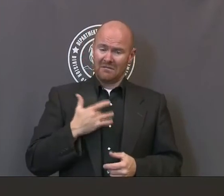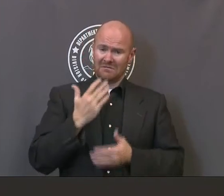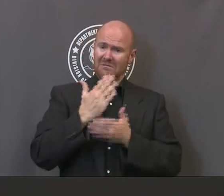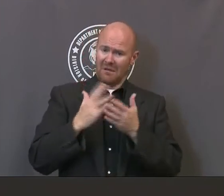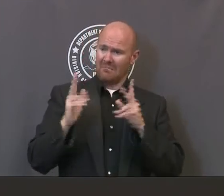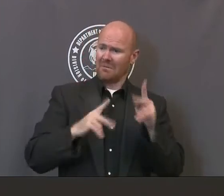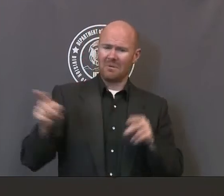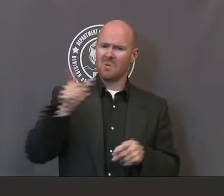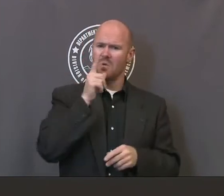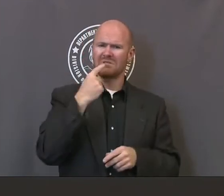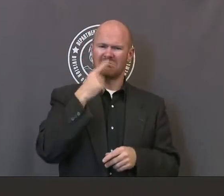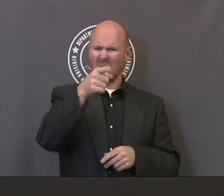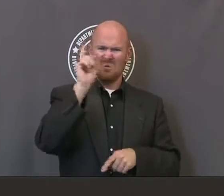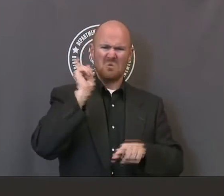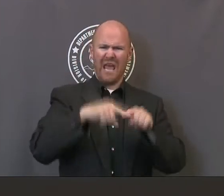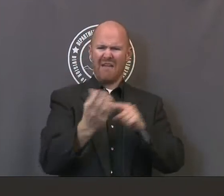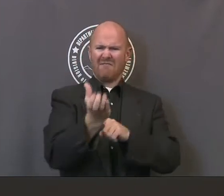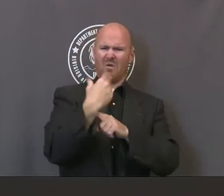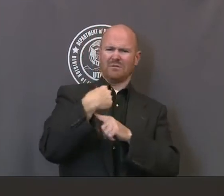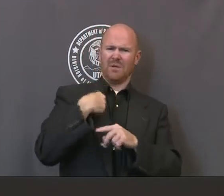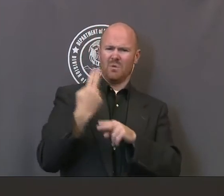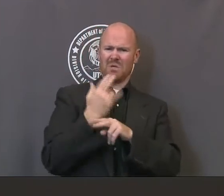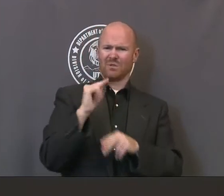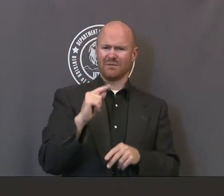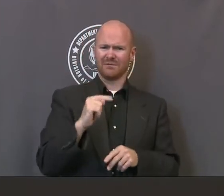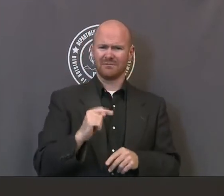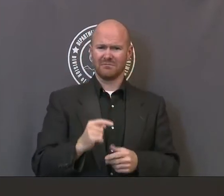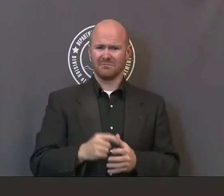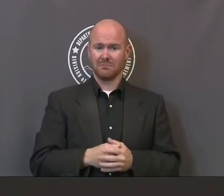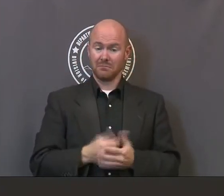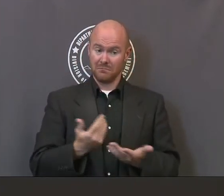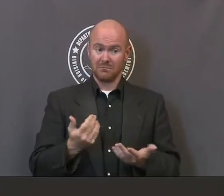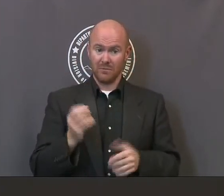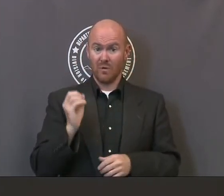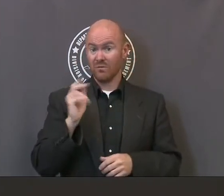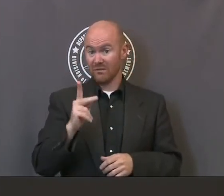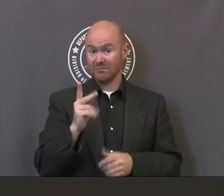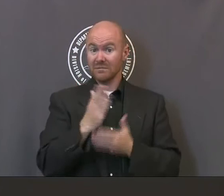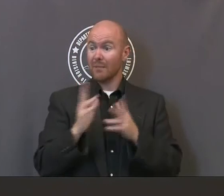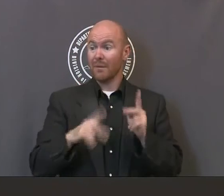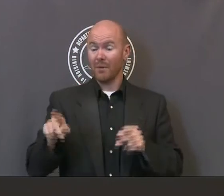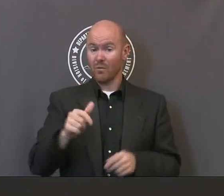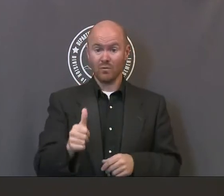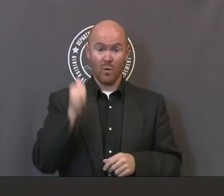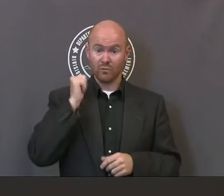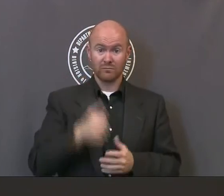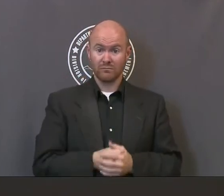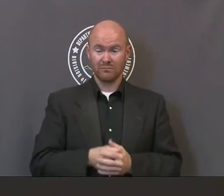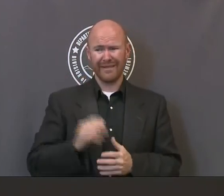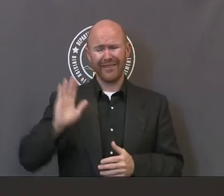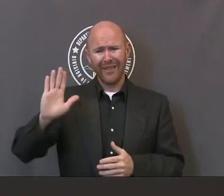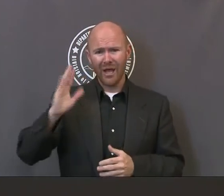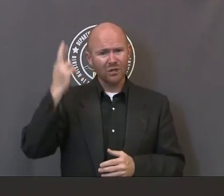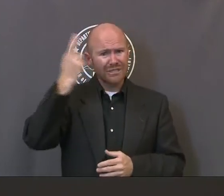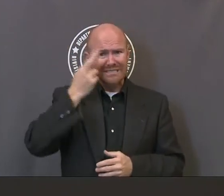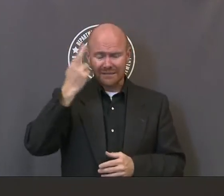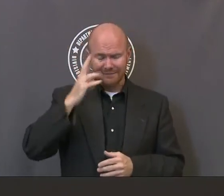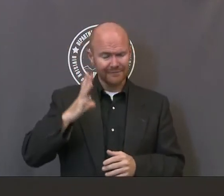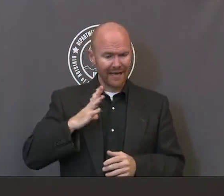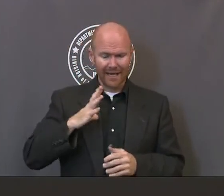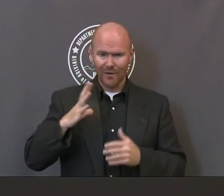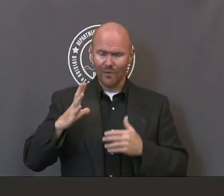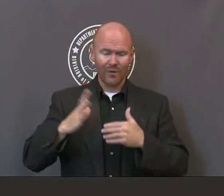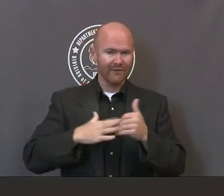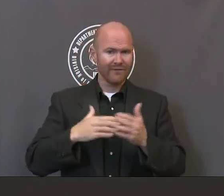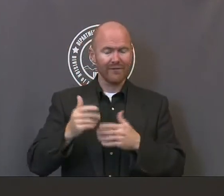that say, you can't make me wear it. And so we know that some will not, for whatever reason they have in mind. But we hope the